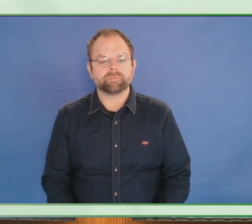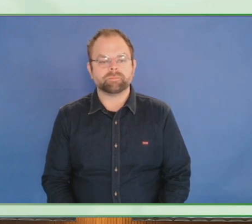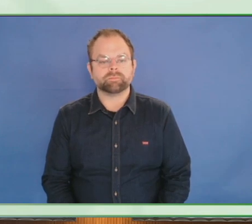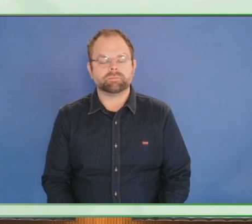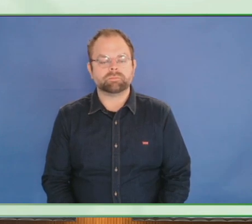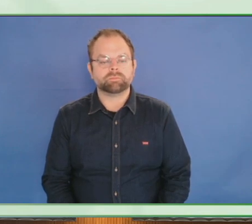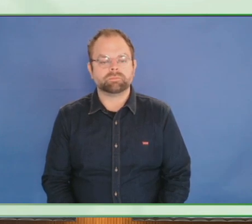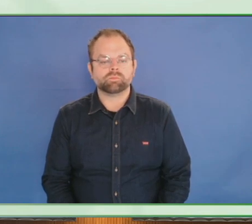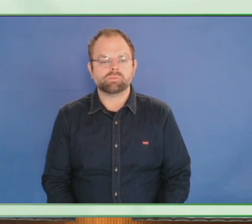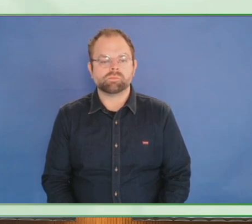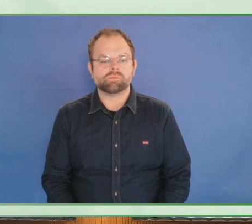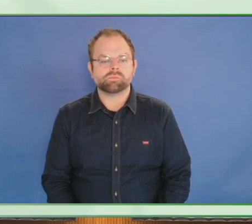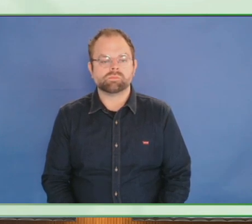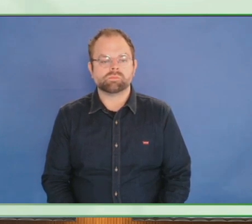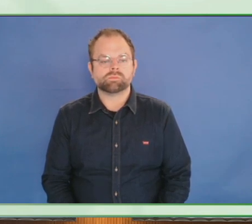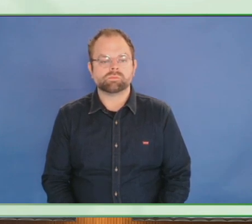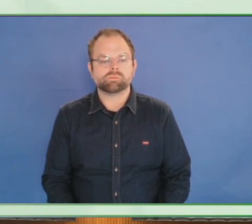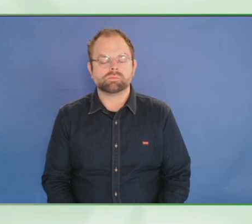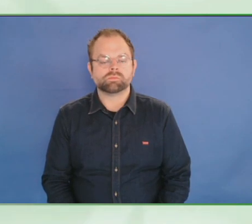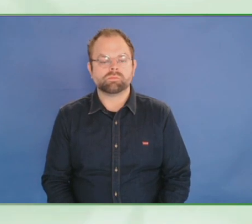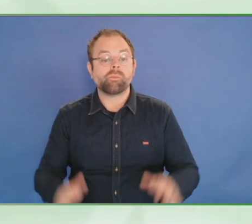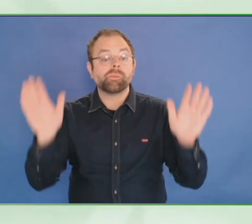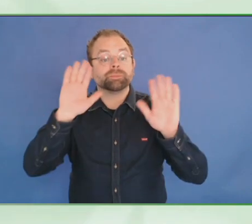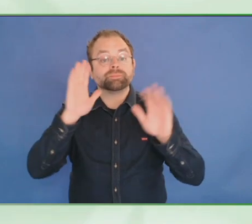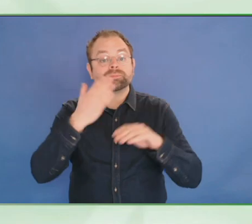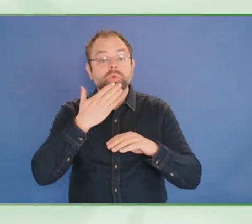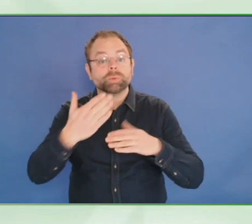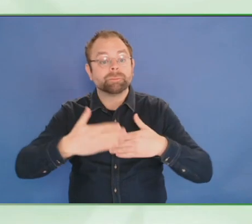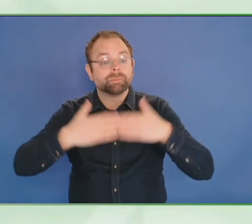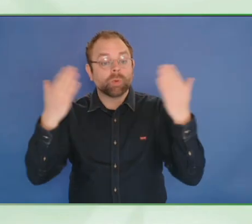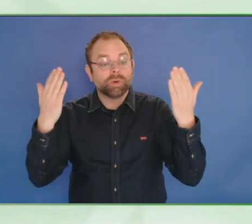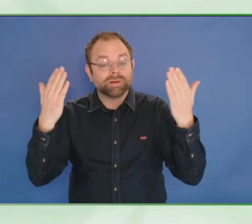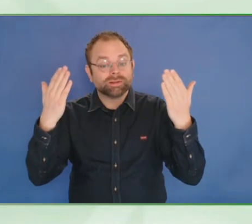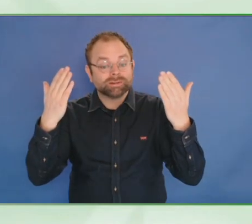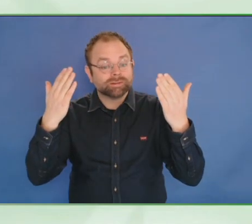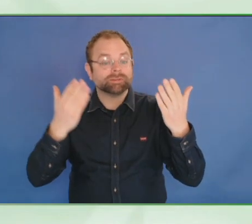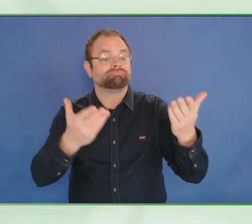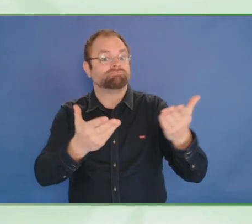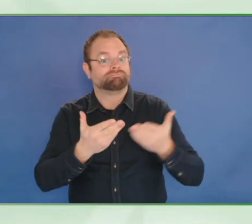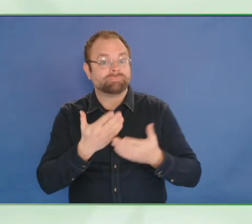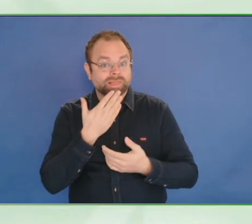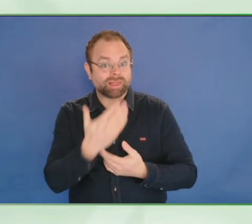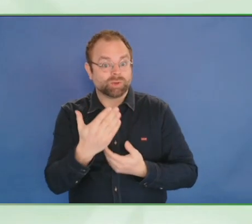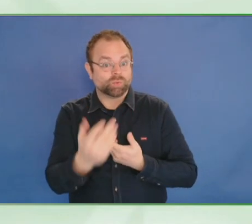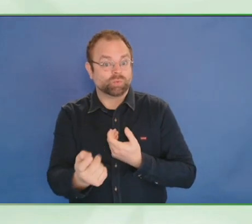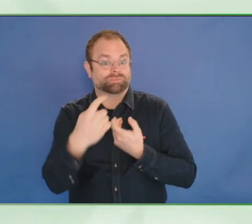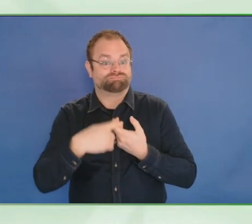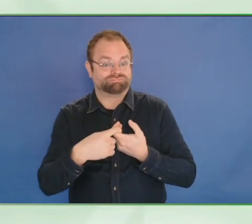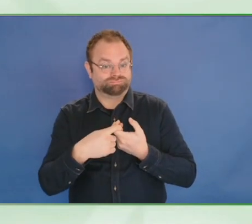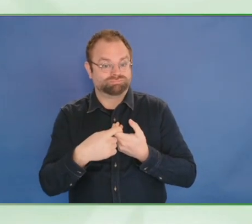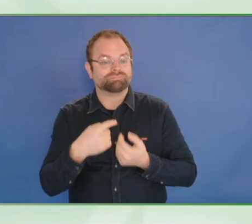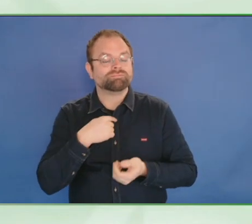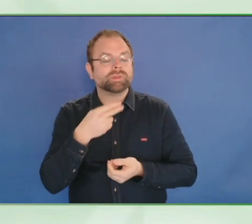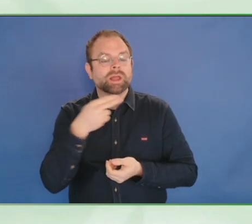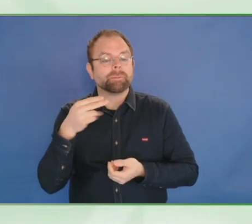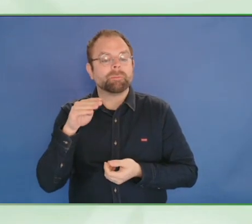Good morning, and thank you for joining us. I'm Marcie Roth, and I'm the Executive Director and